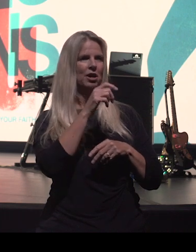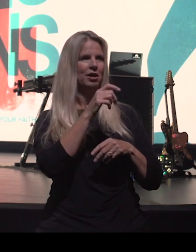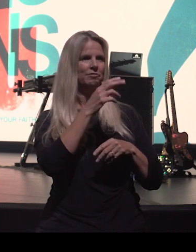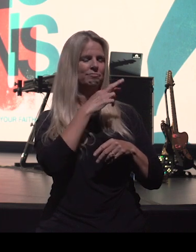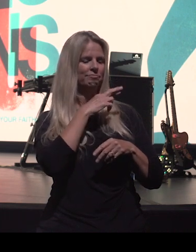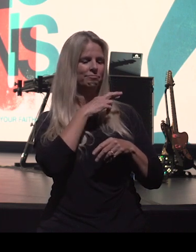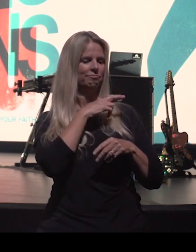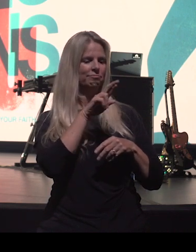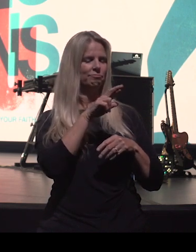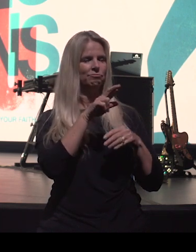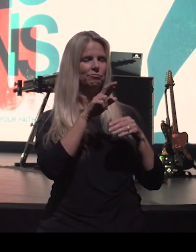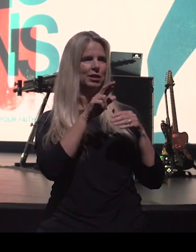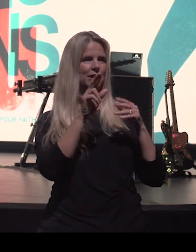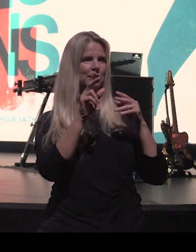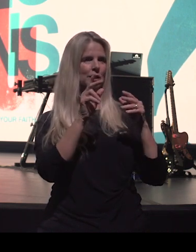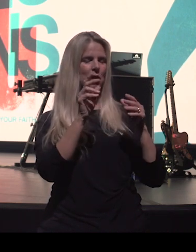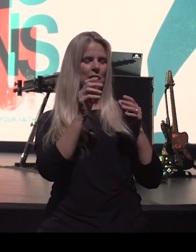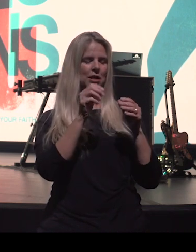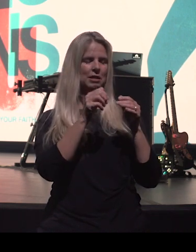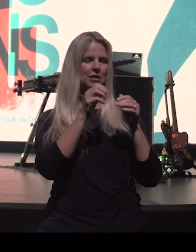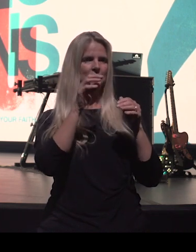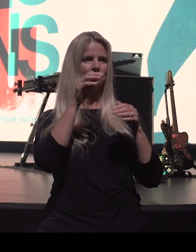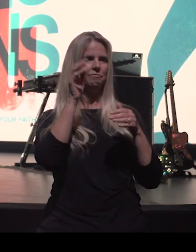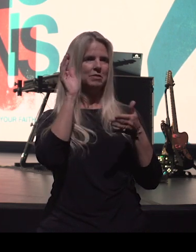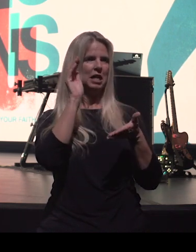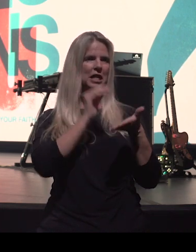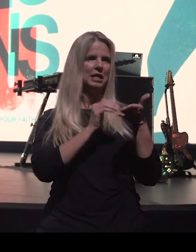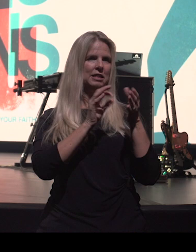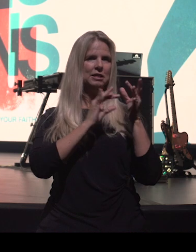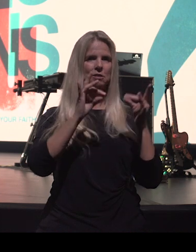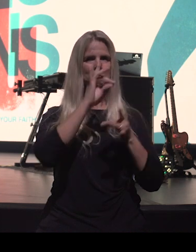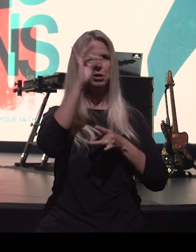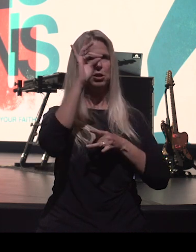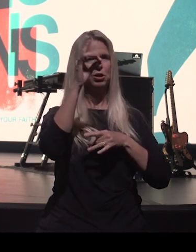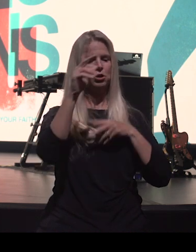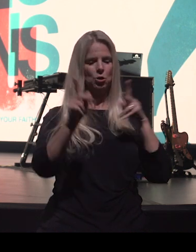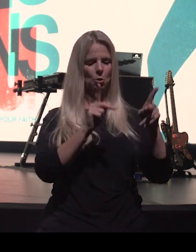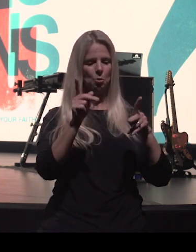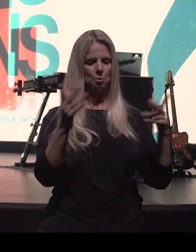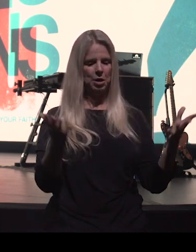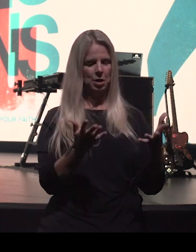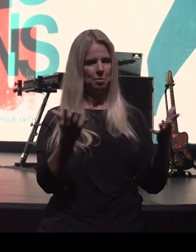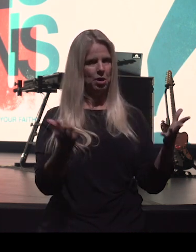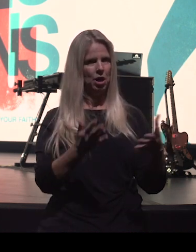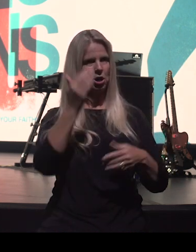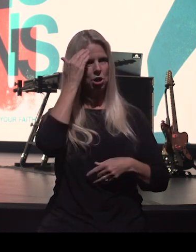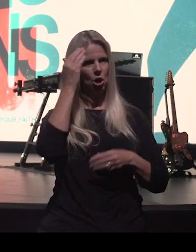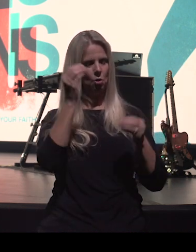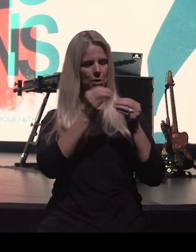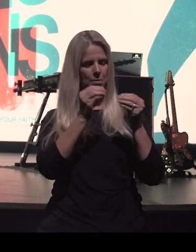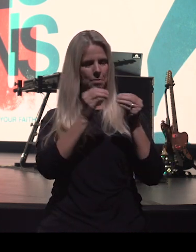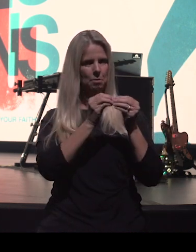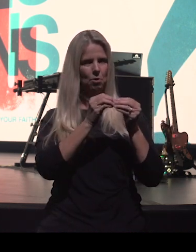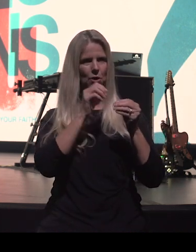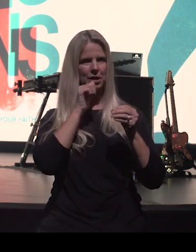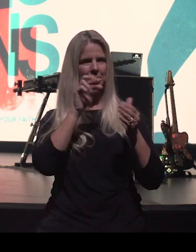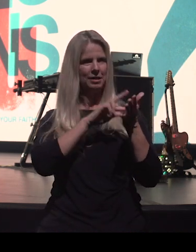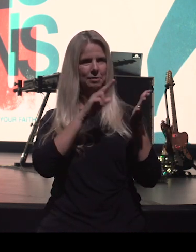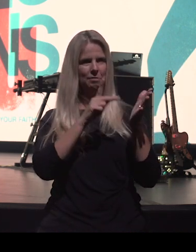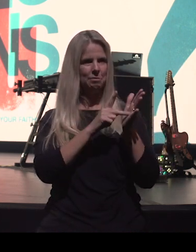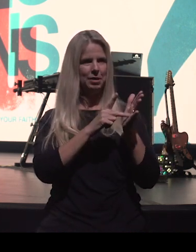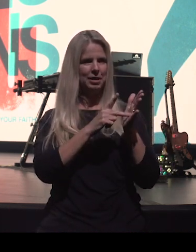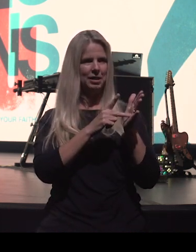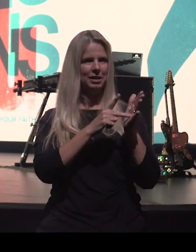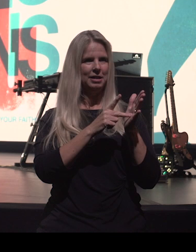most about the Bible. So that proves to us, knowing more does not equal spiritual growth.